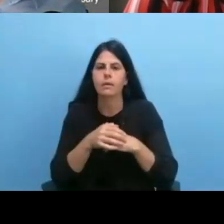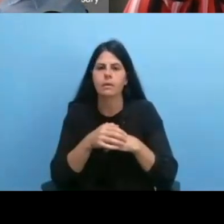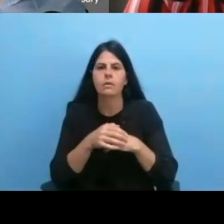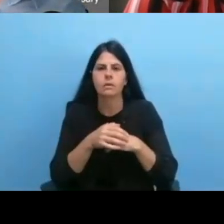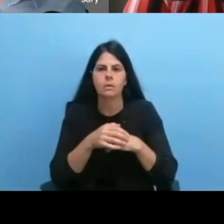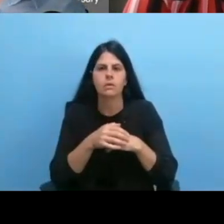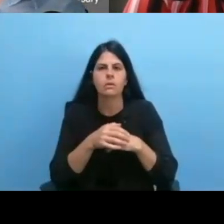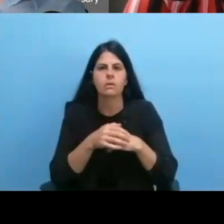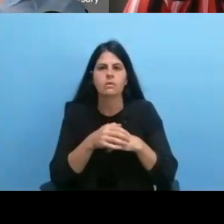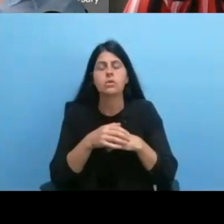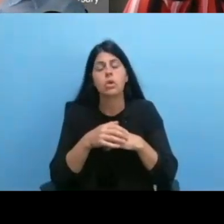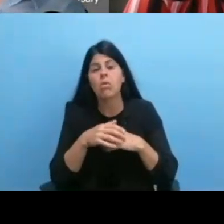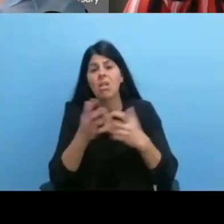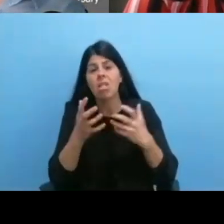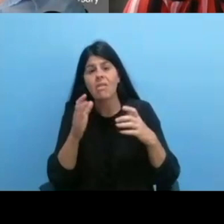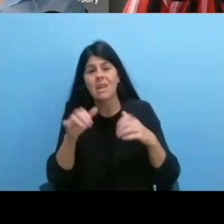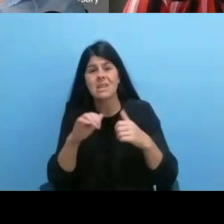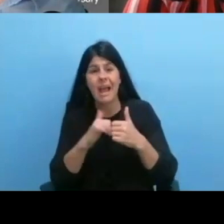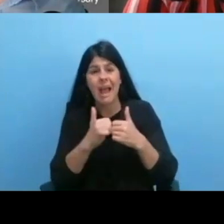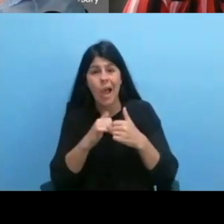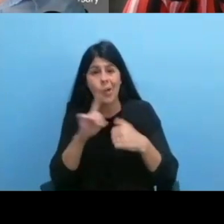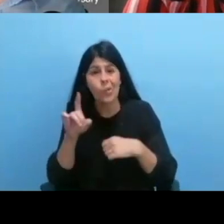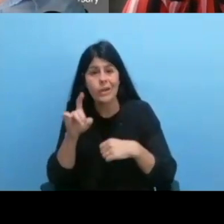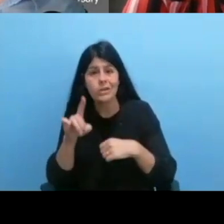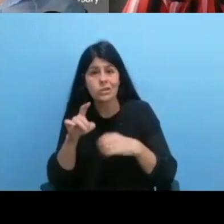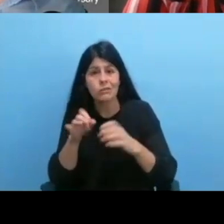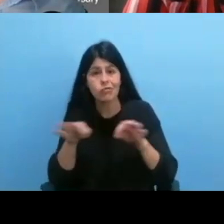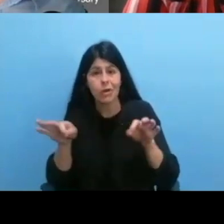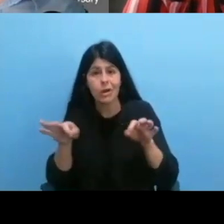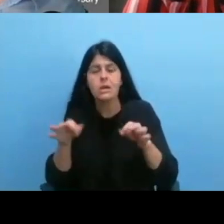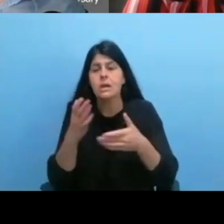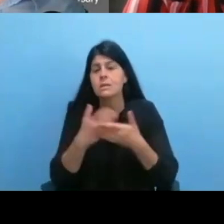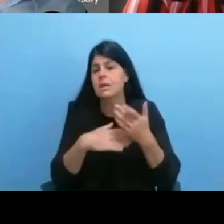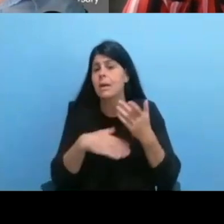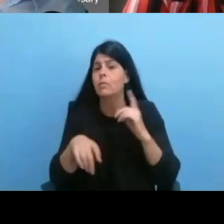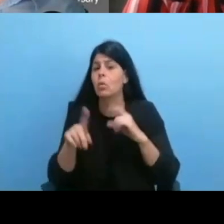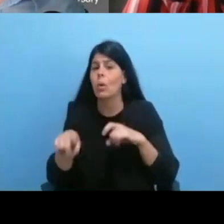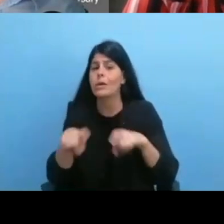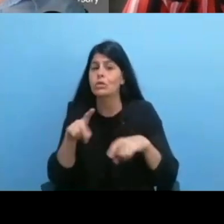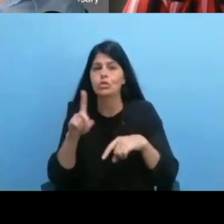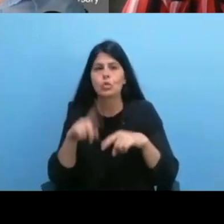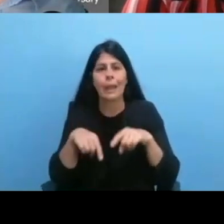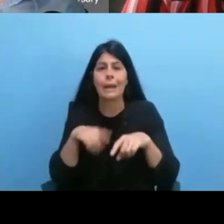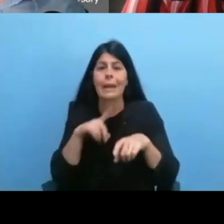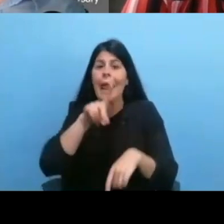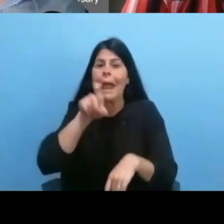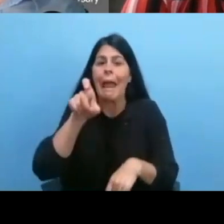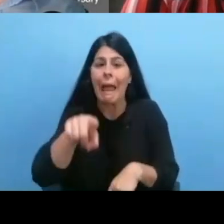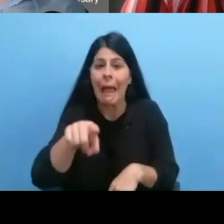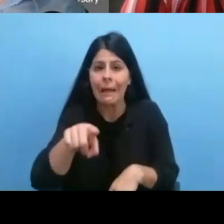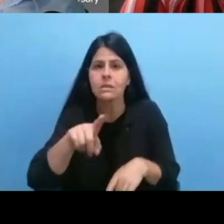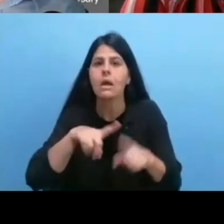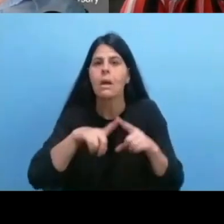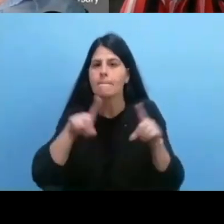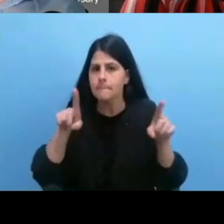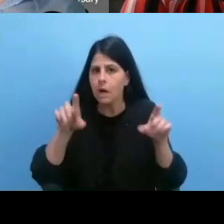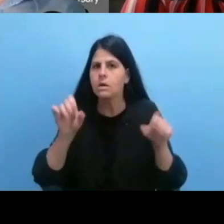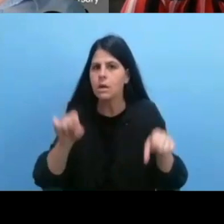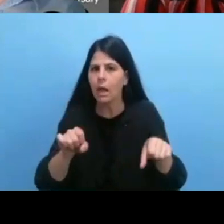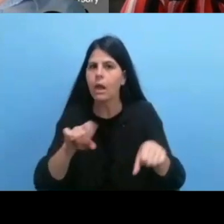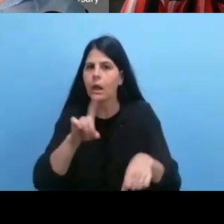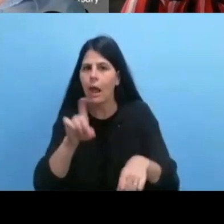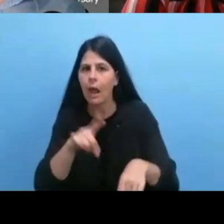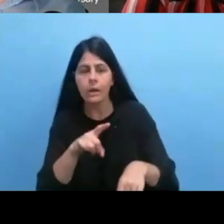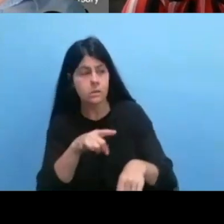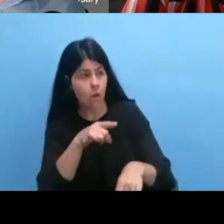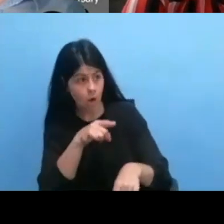are phrased. So certain questions can't be asked of you in an interview, but you can be like, you can ask if you're able to do a